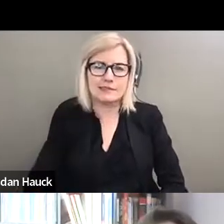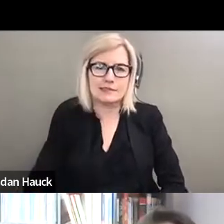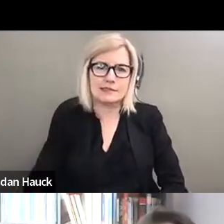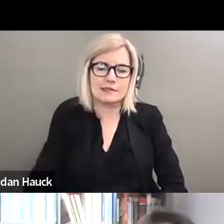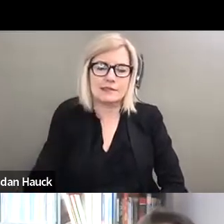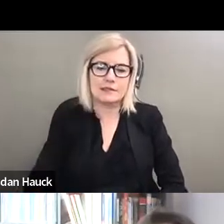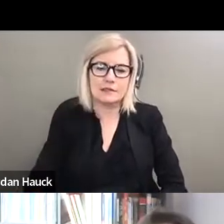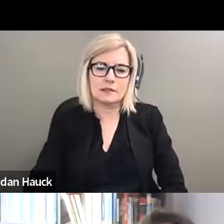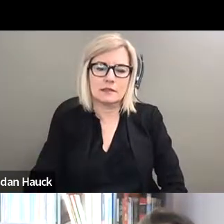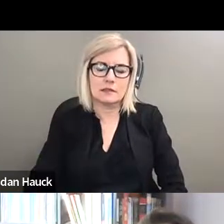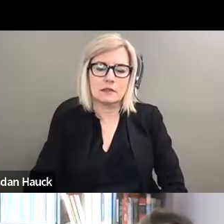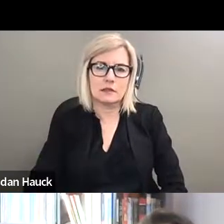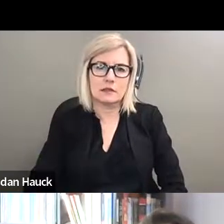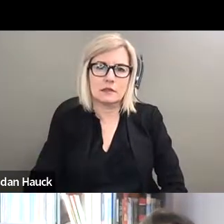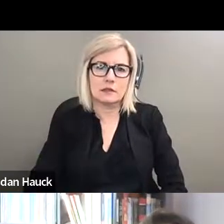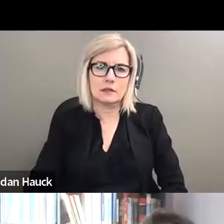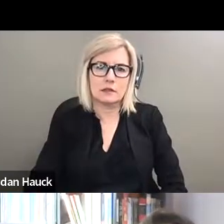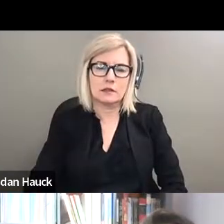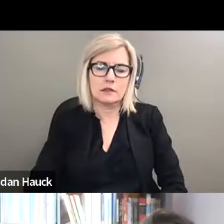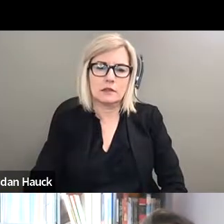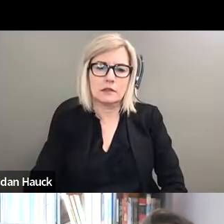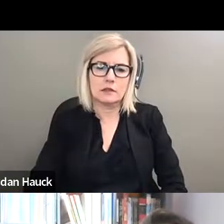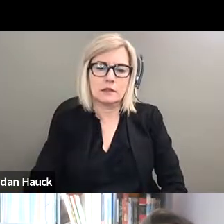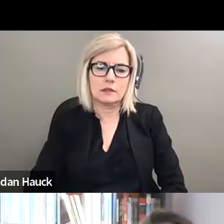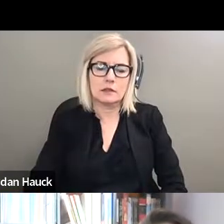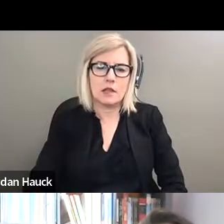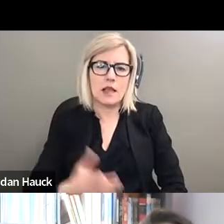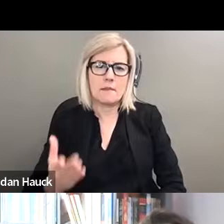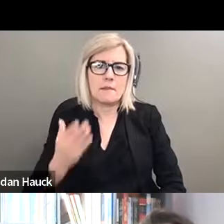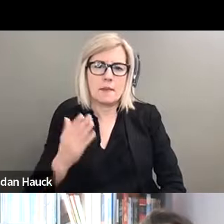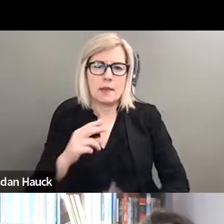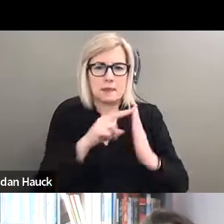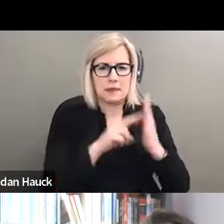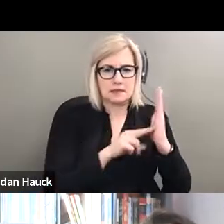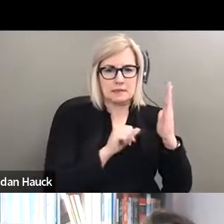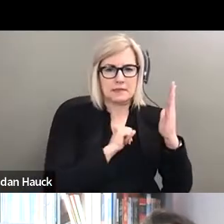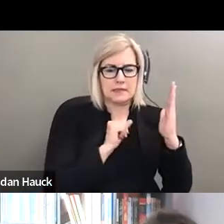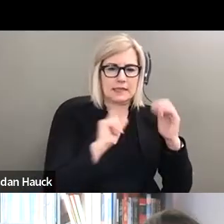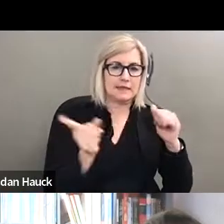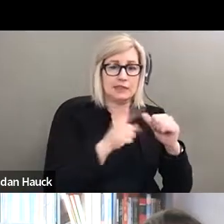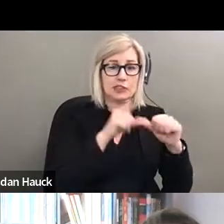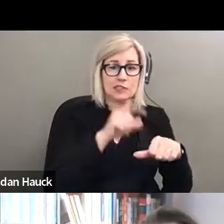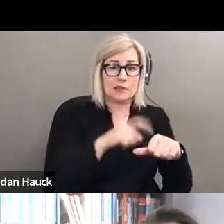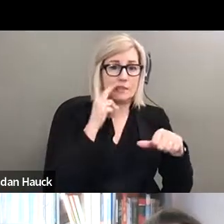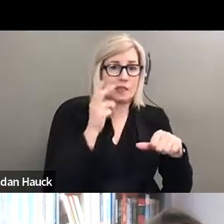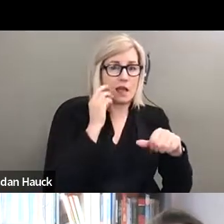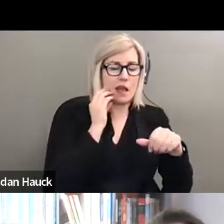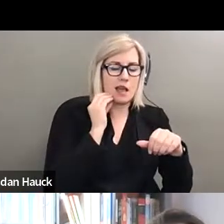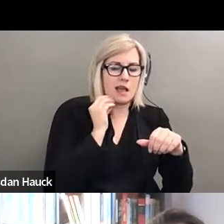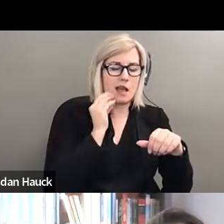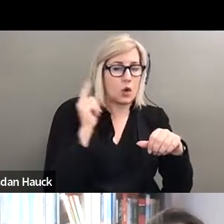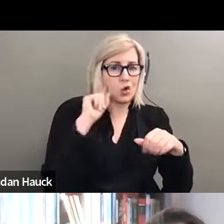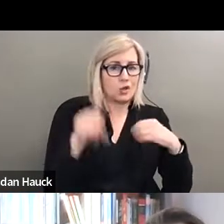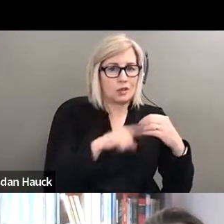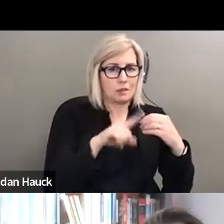So I just I'll probably read through the bill myself. This is kind of the first time I saw it or heard